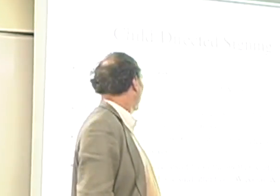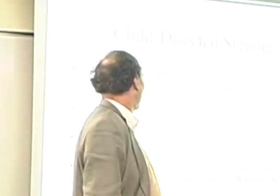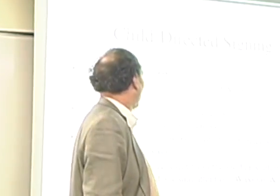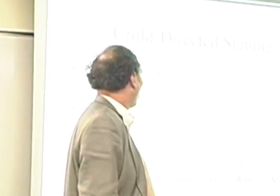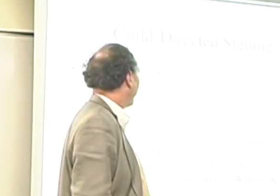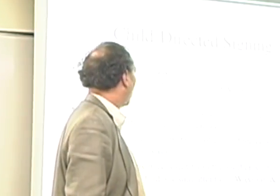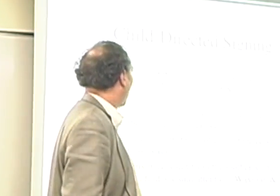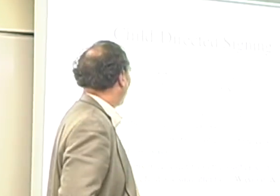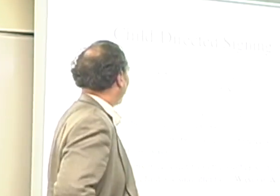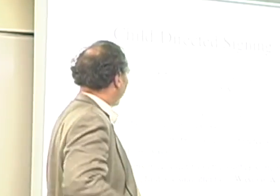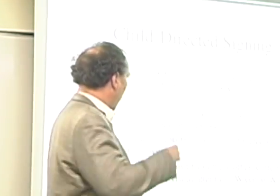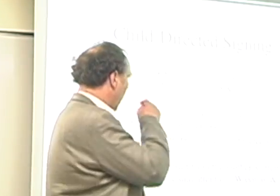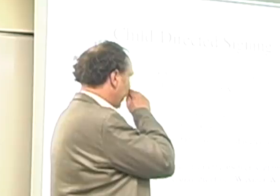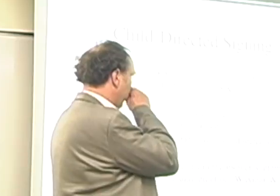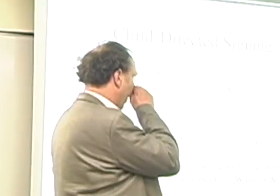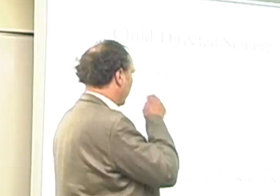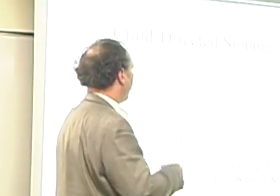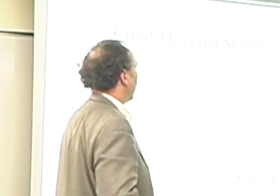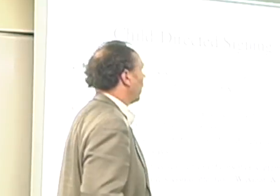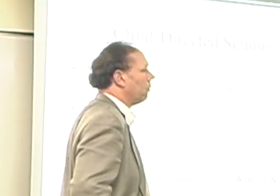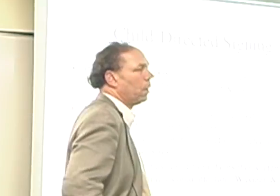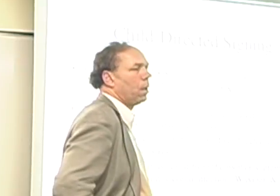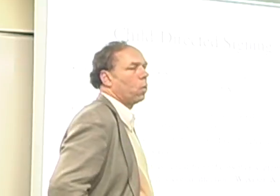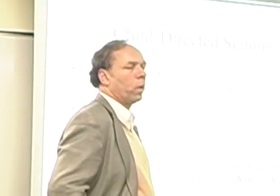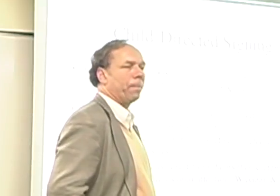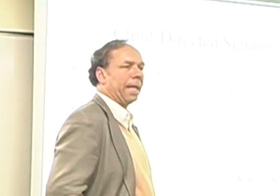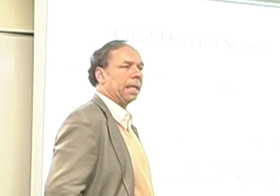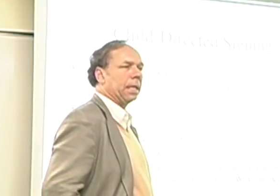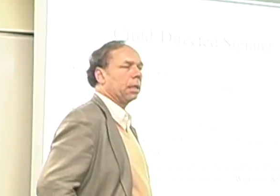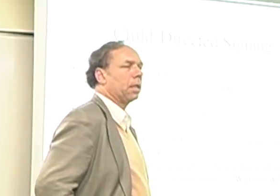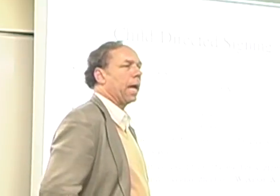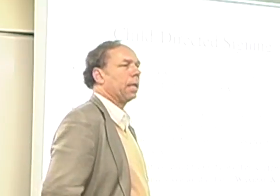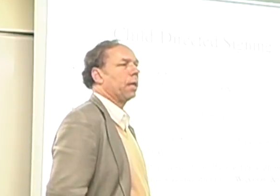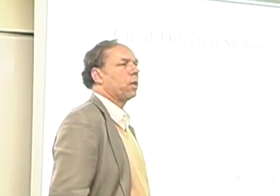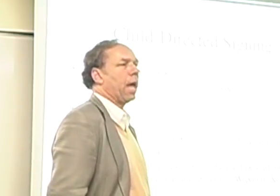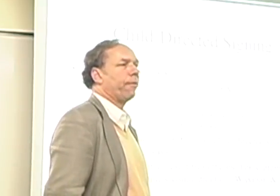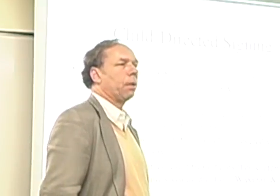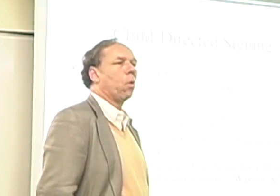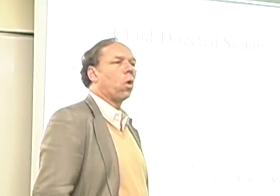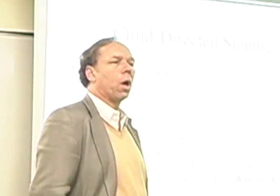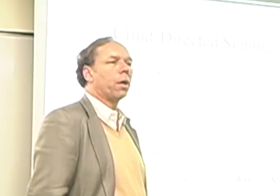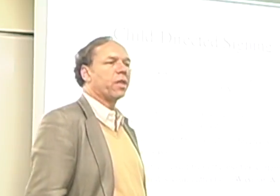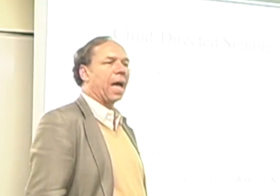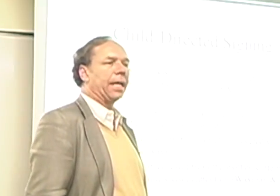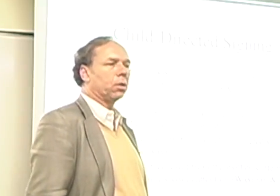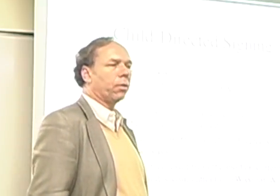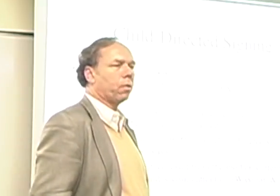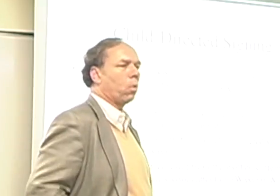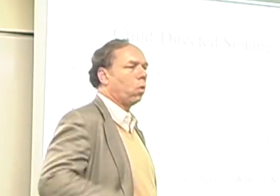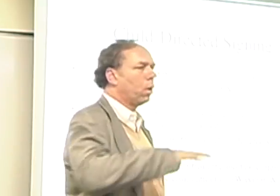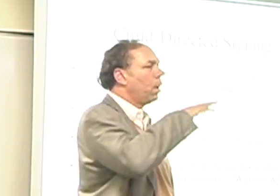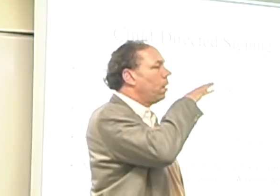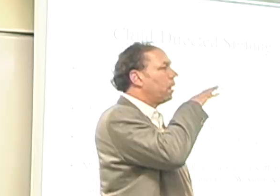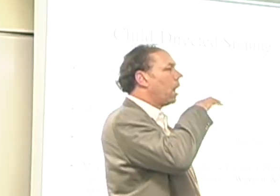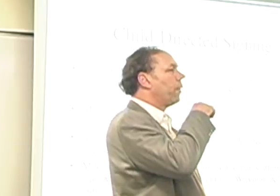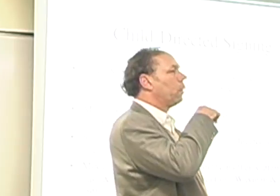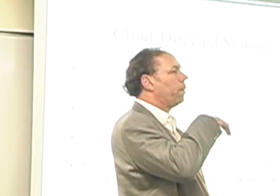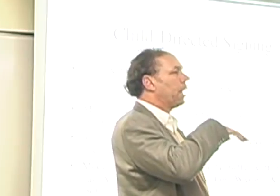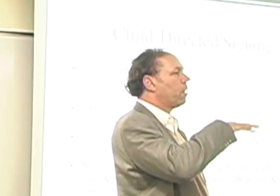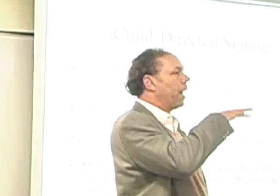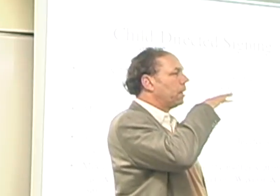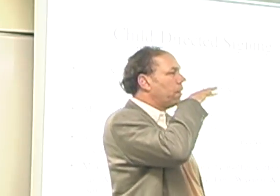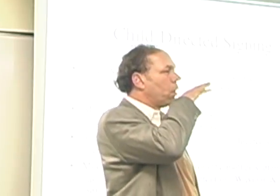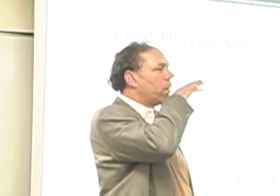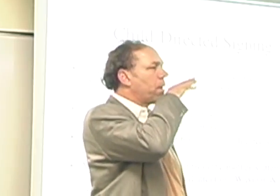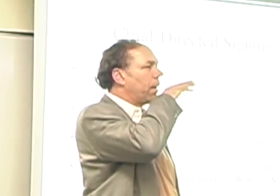months. We coded signs as being repeated, that is, having more cycles, more than